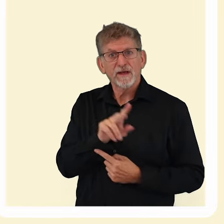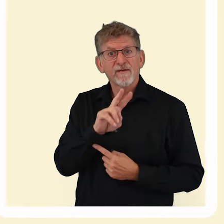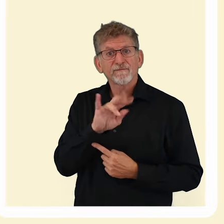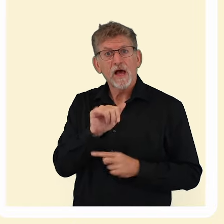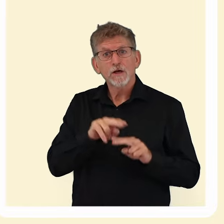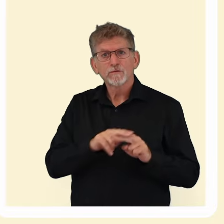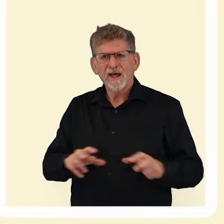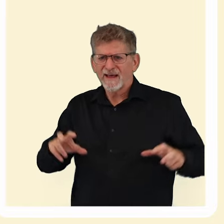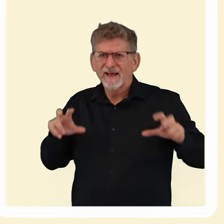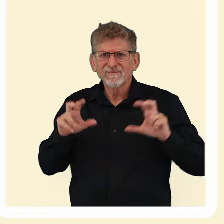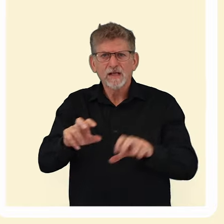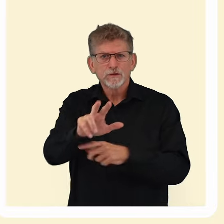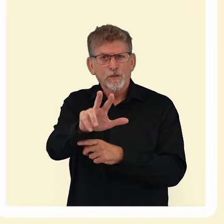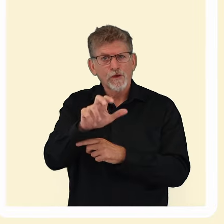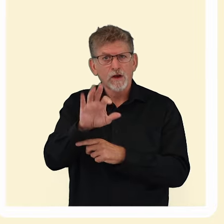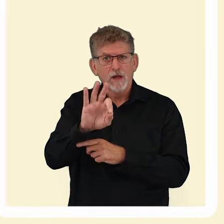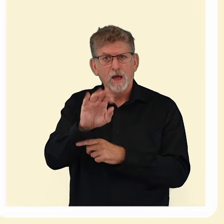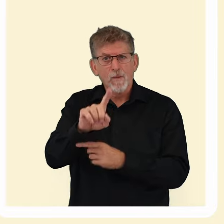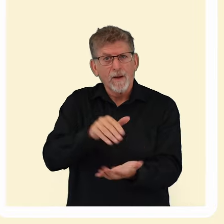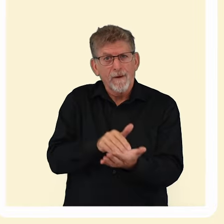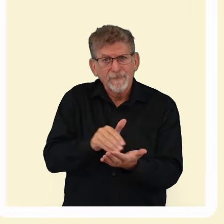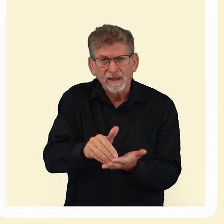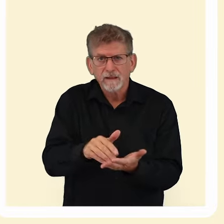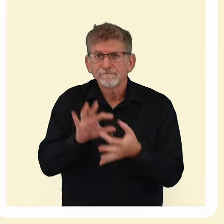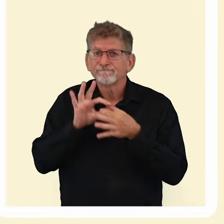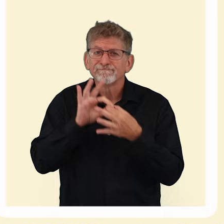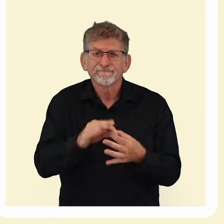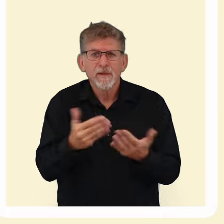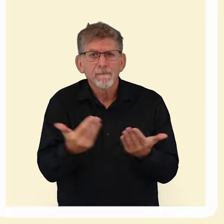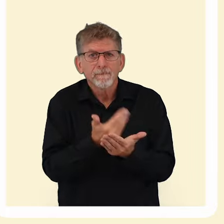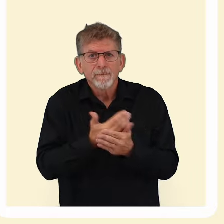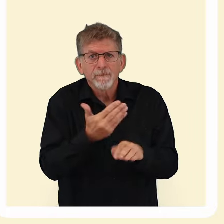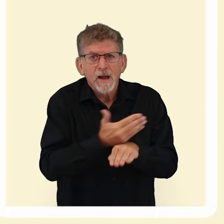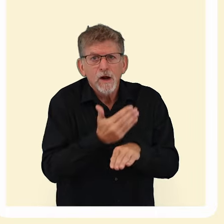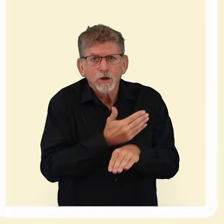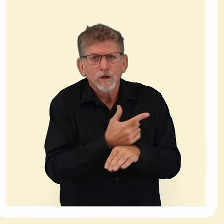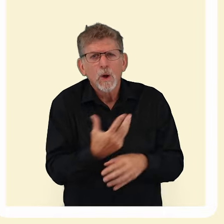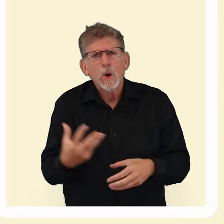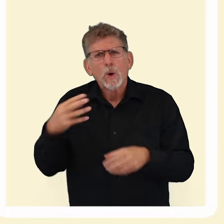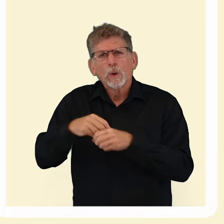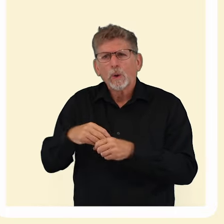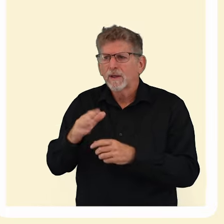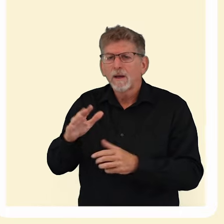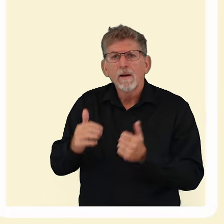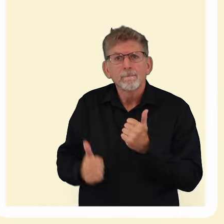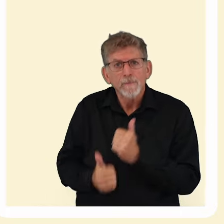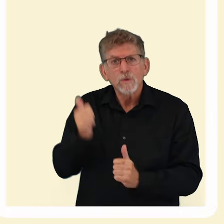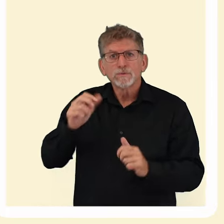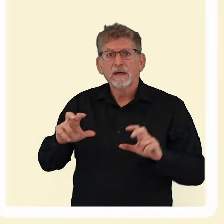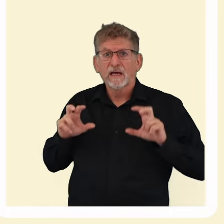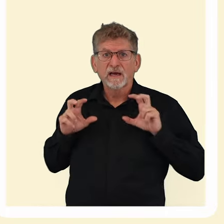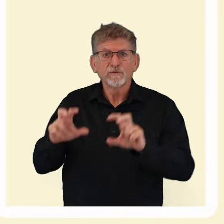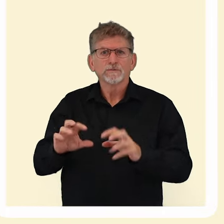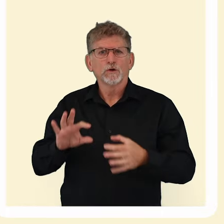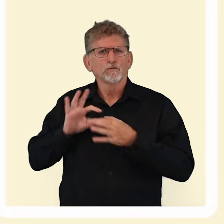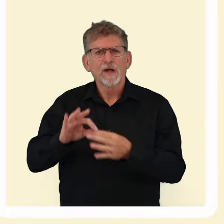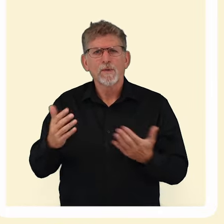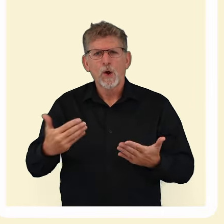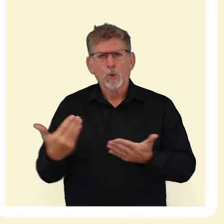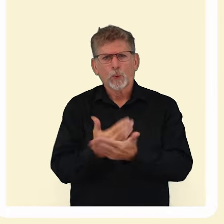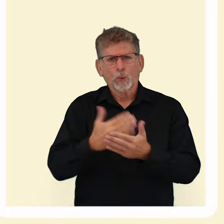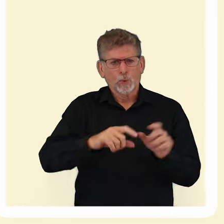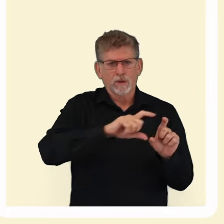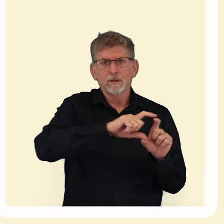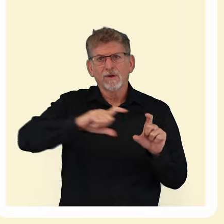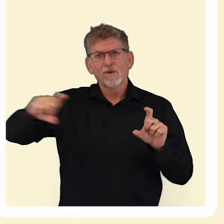$291 million in its modernization, including the most investment related to the new corridor fleet for